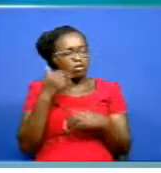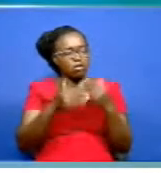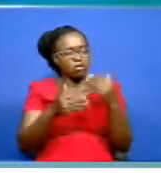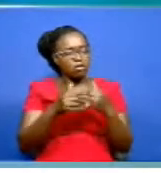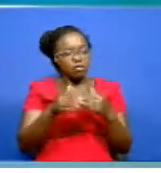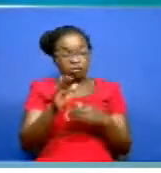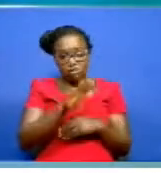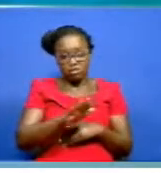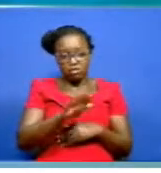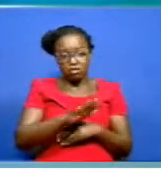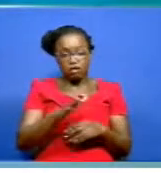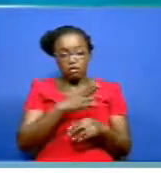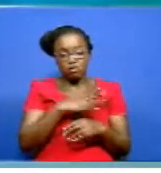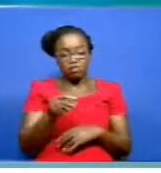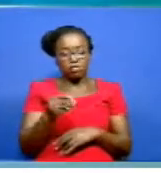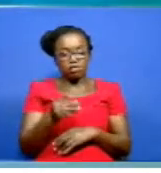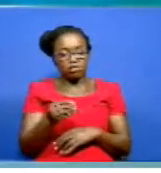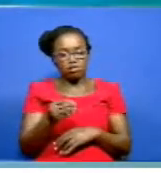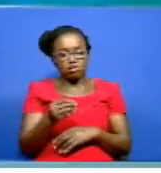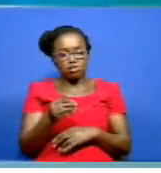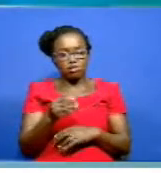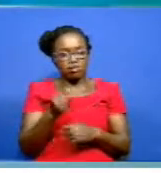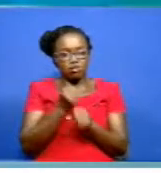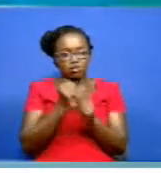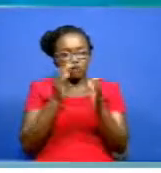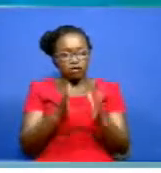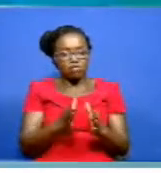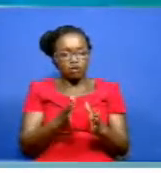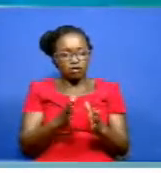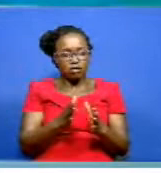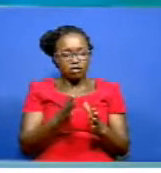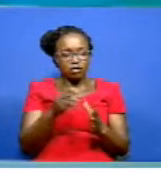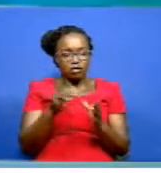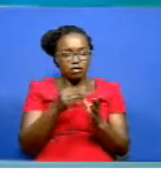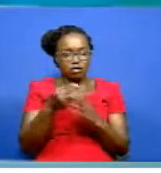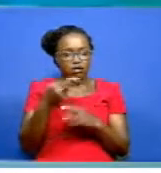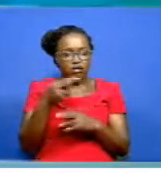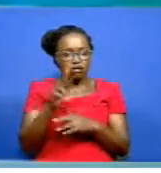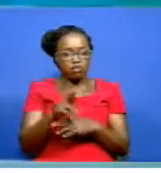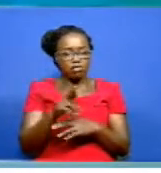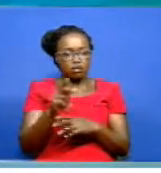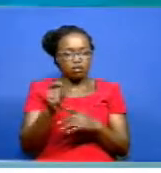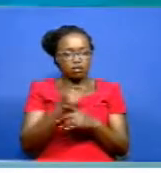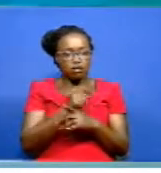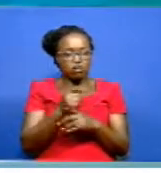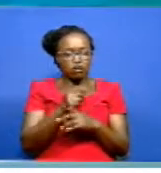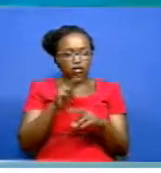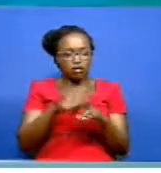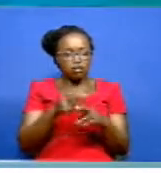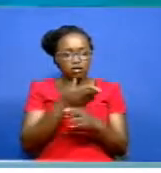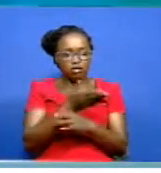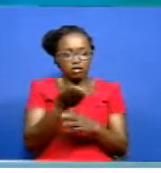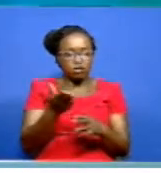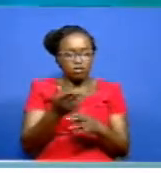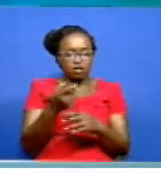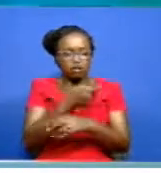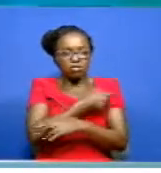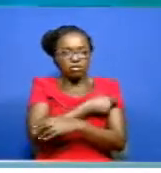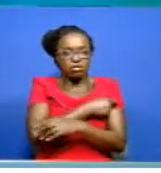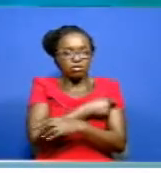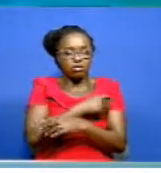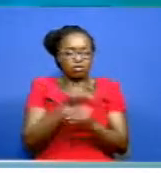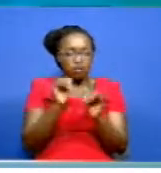place, and also the staff there or the HR need to be trained on these vaccines. You know, it's a